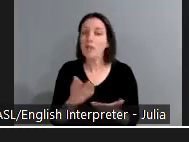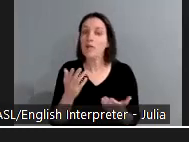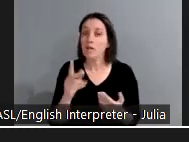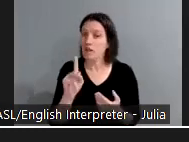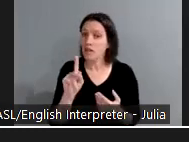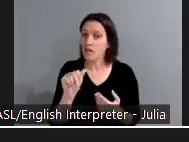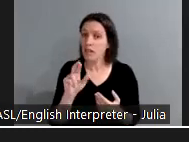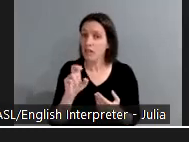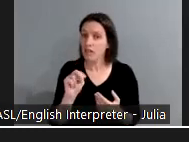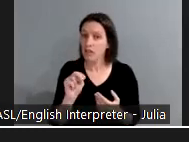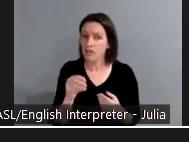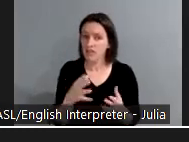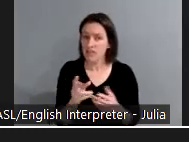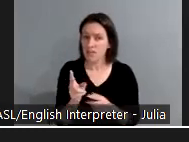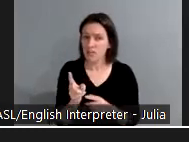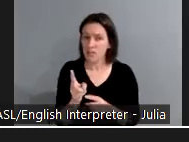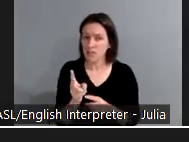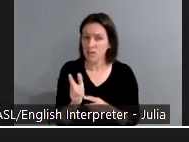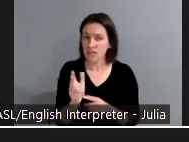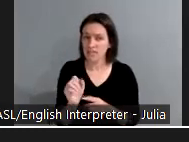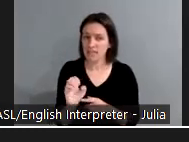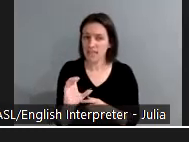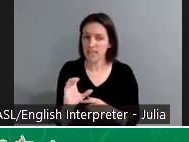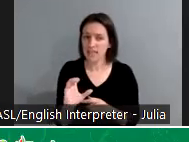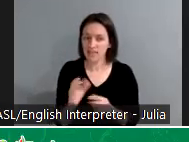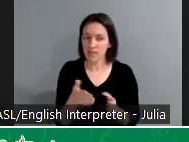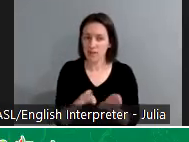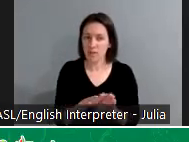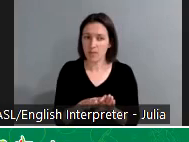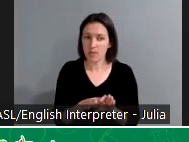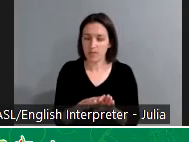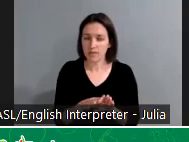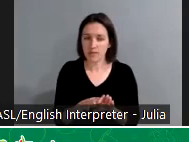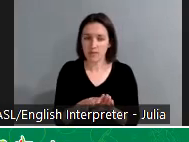about another 2 or 3 seconds, we can go ahead and close it out.